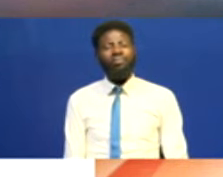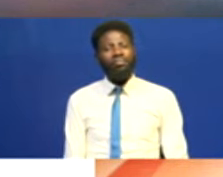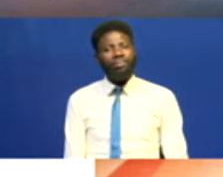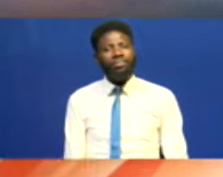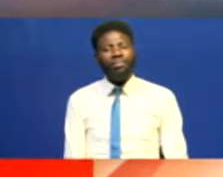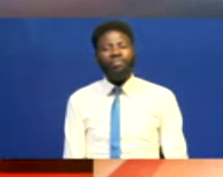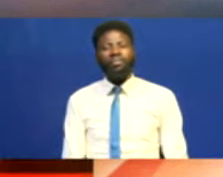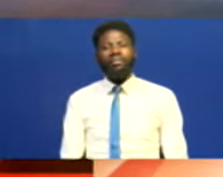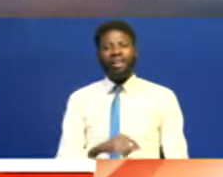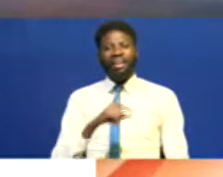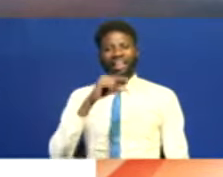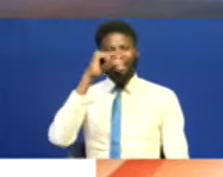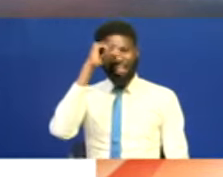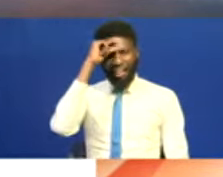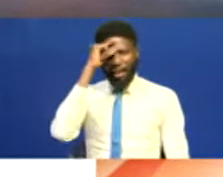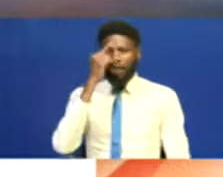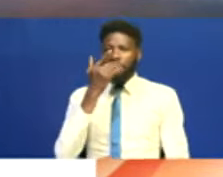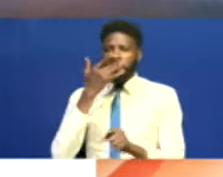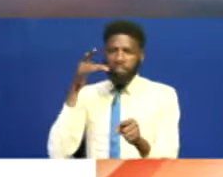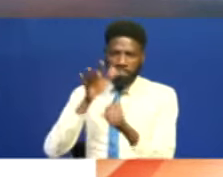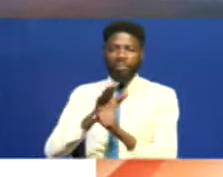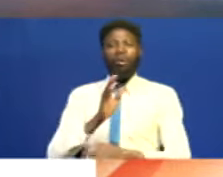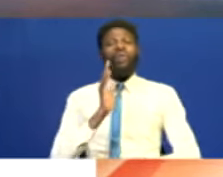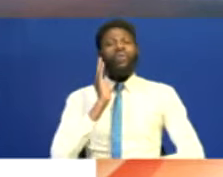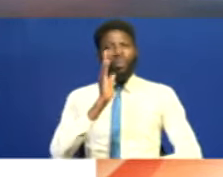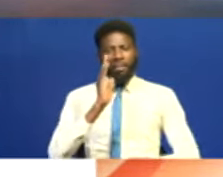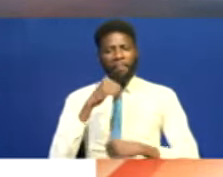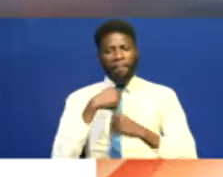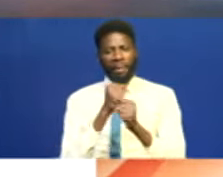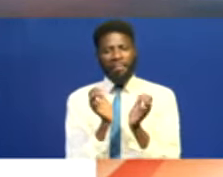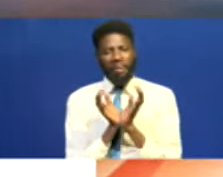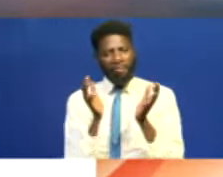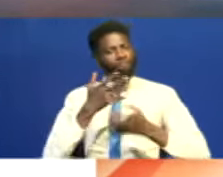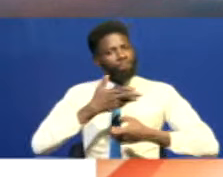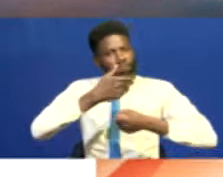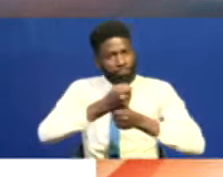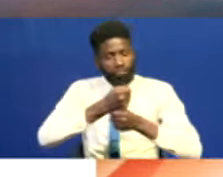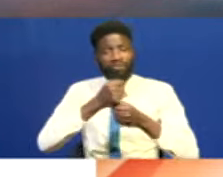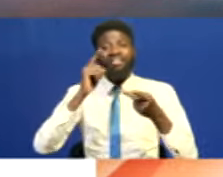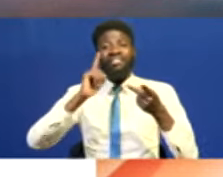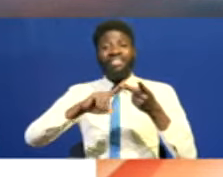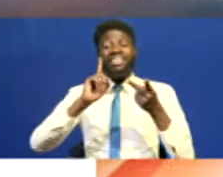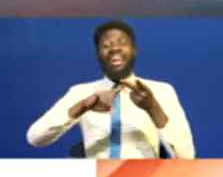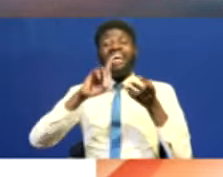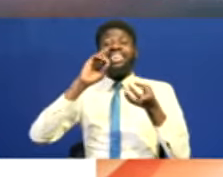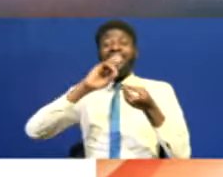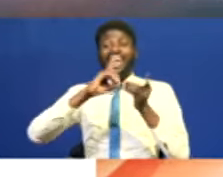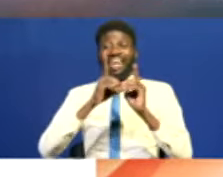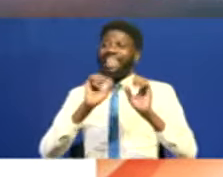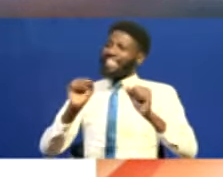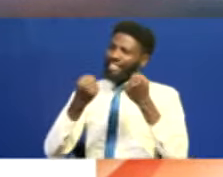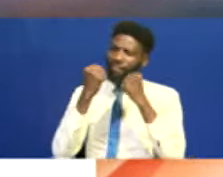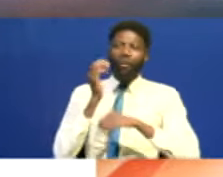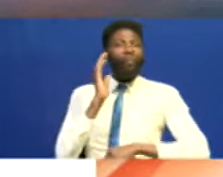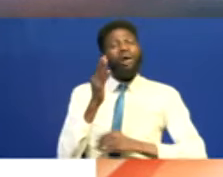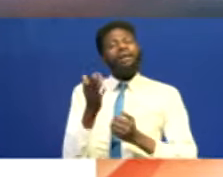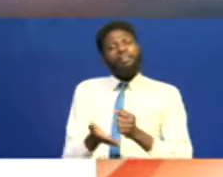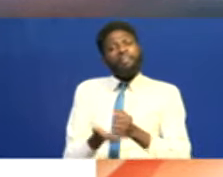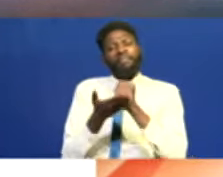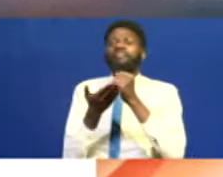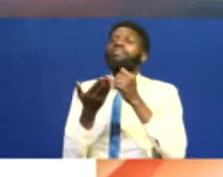Elsewhere, the government has pledged to build public trust and prioritize data safety as it unveils the digital identification